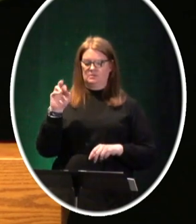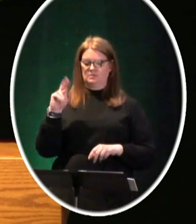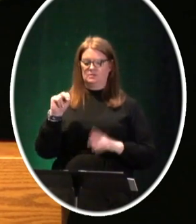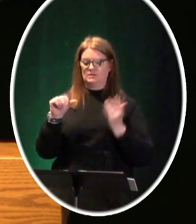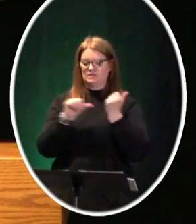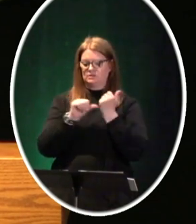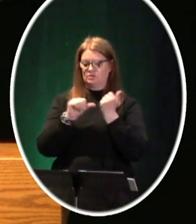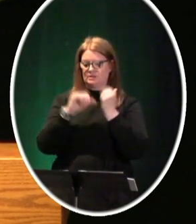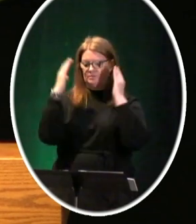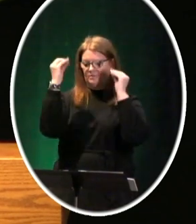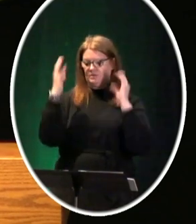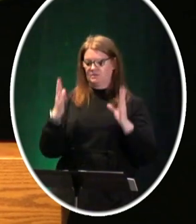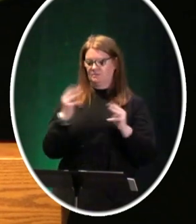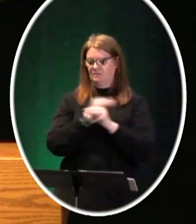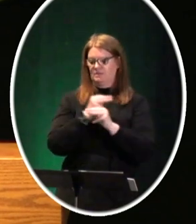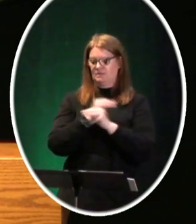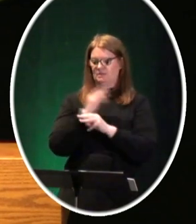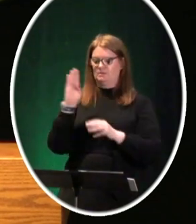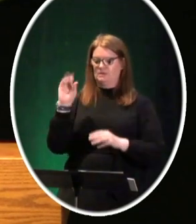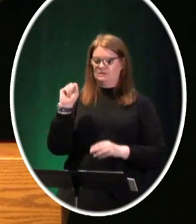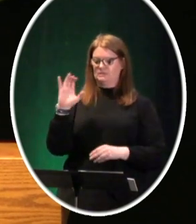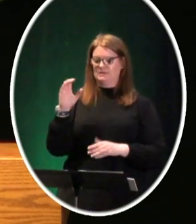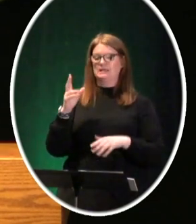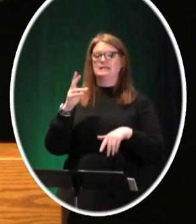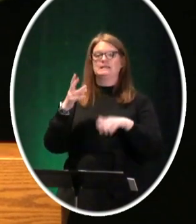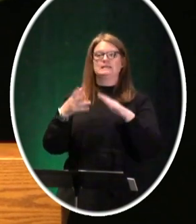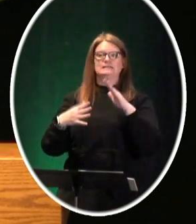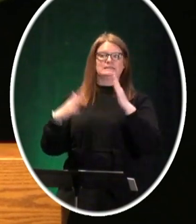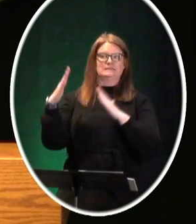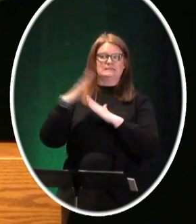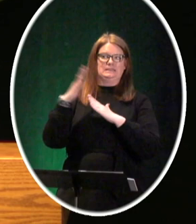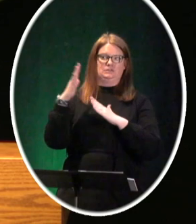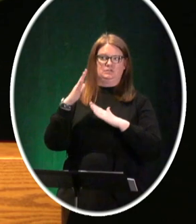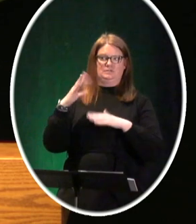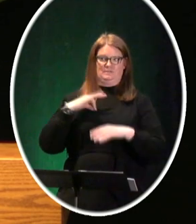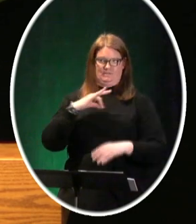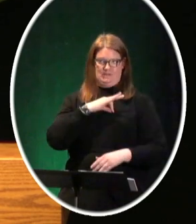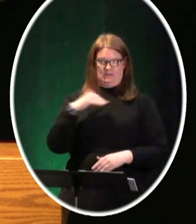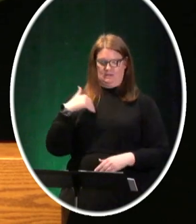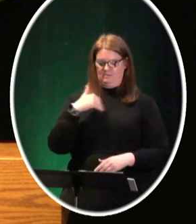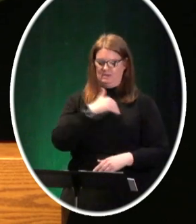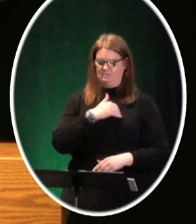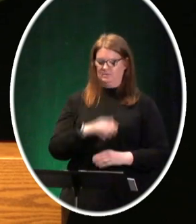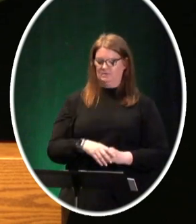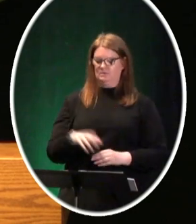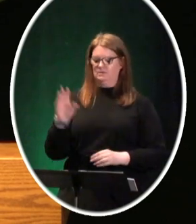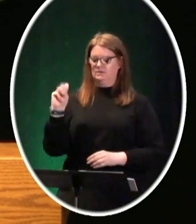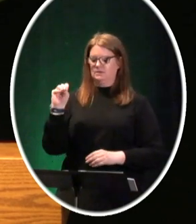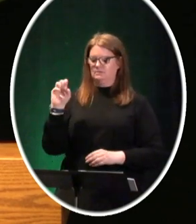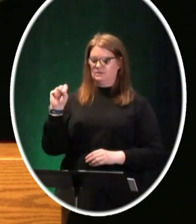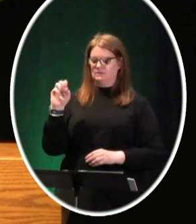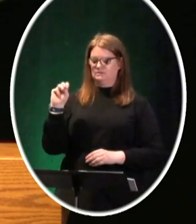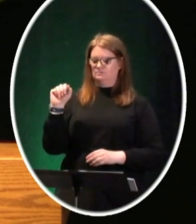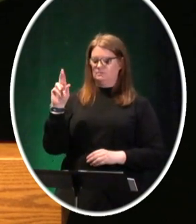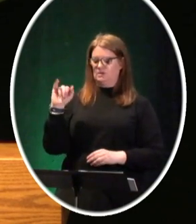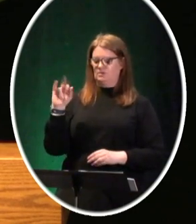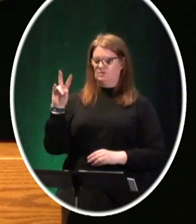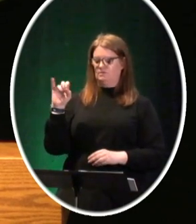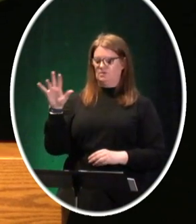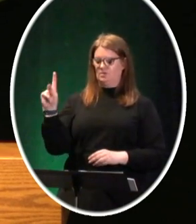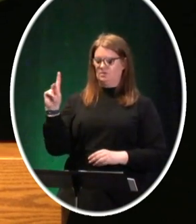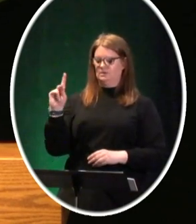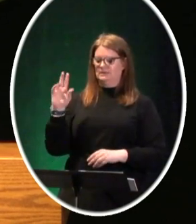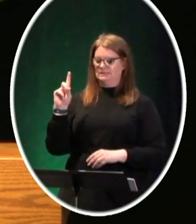of Mathematics and BSC Senior Faculty Member. Ms. Mary Volk, Dean of Current and